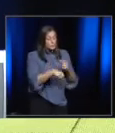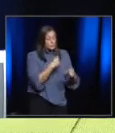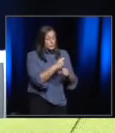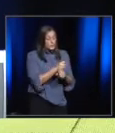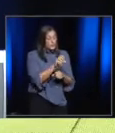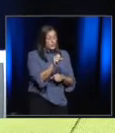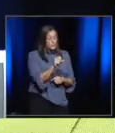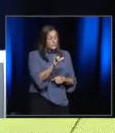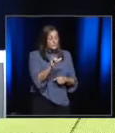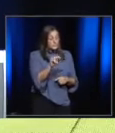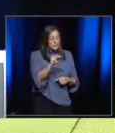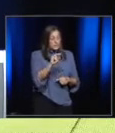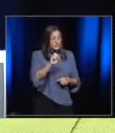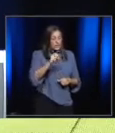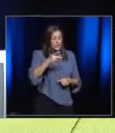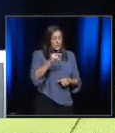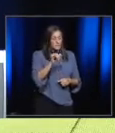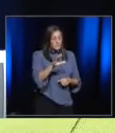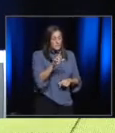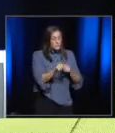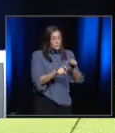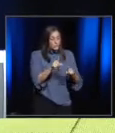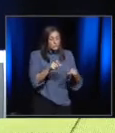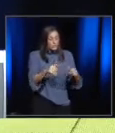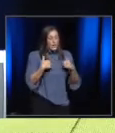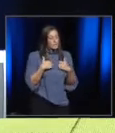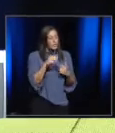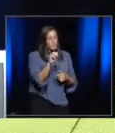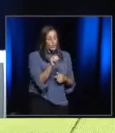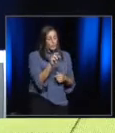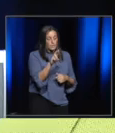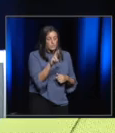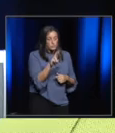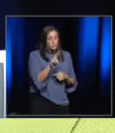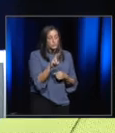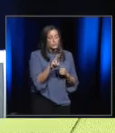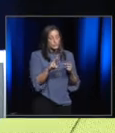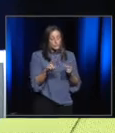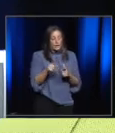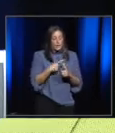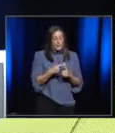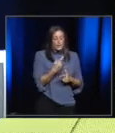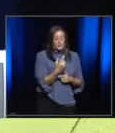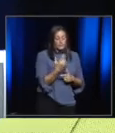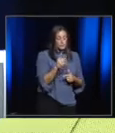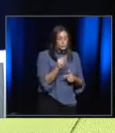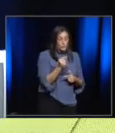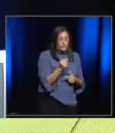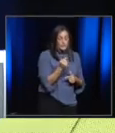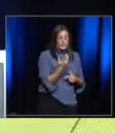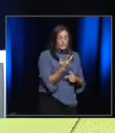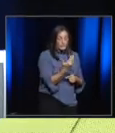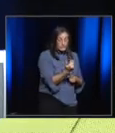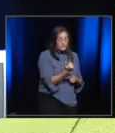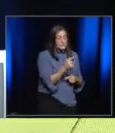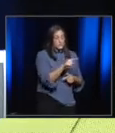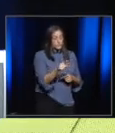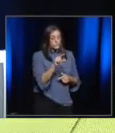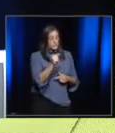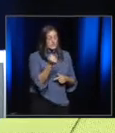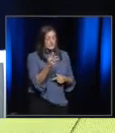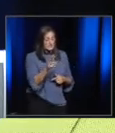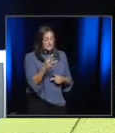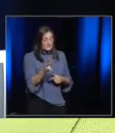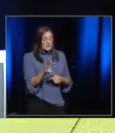surveys to undertake a genetic mark recapture in 2010-11, 15-16, and 2020 and 21, with our